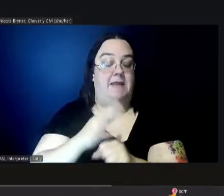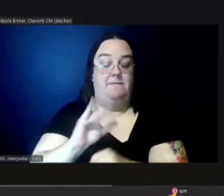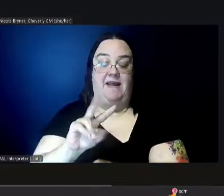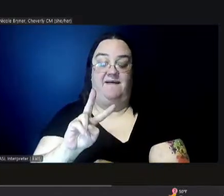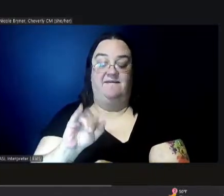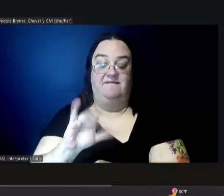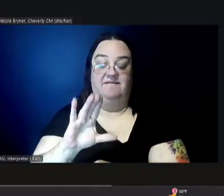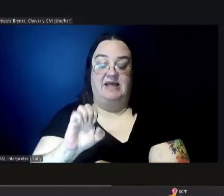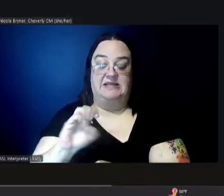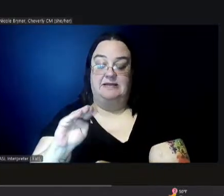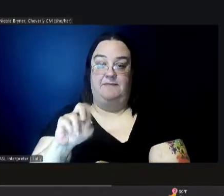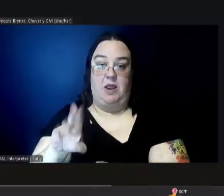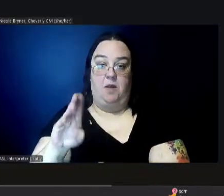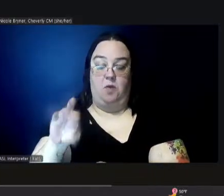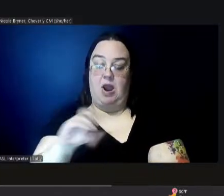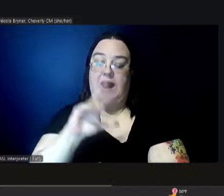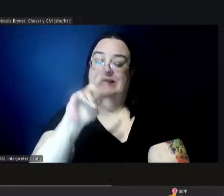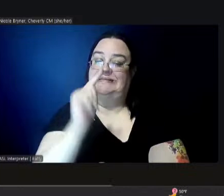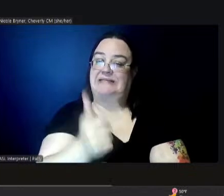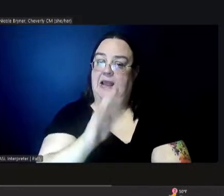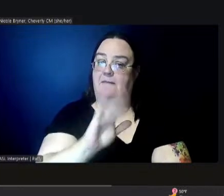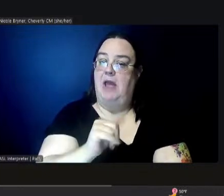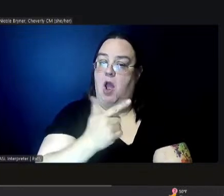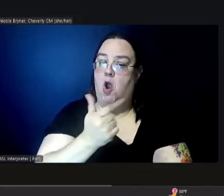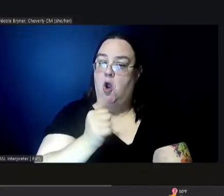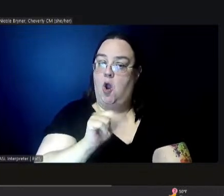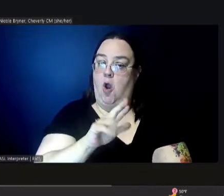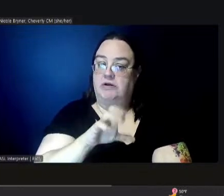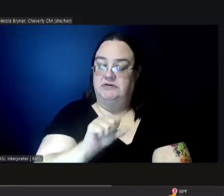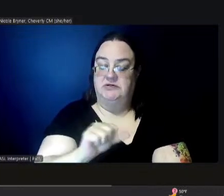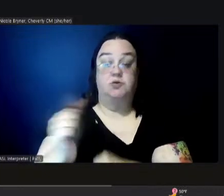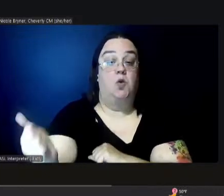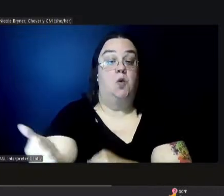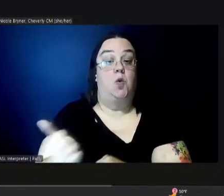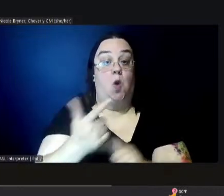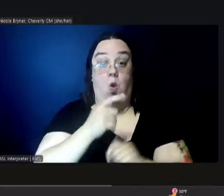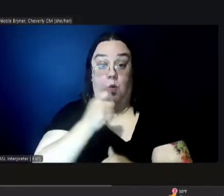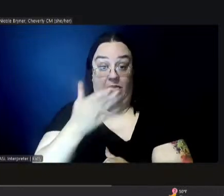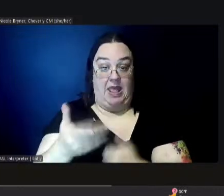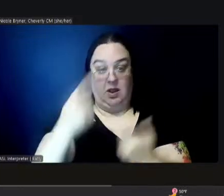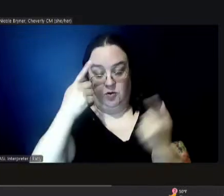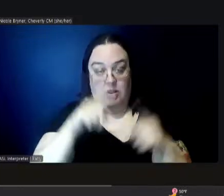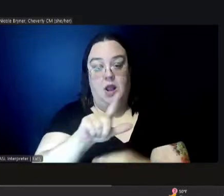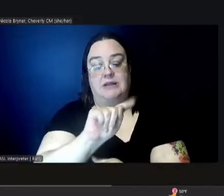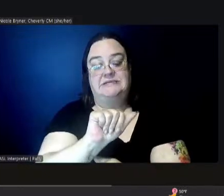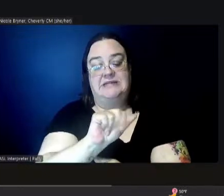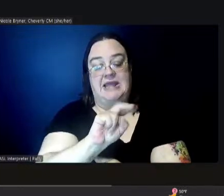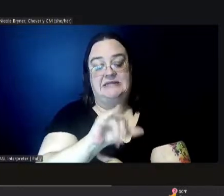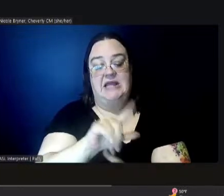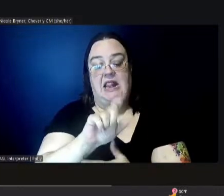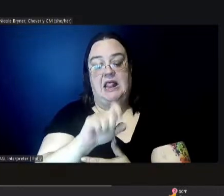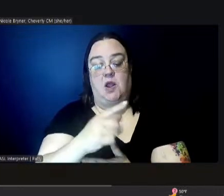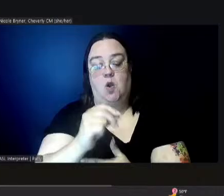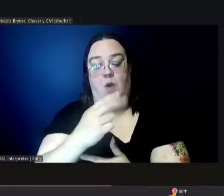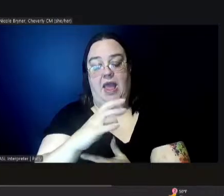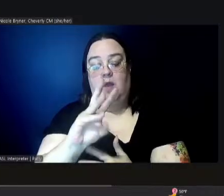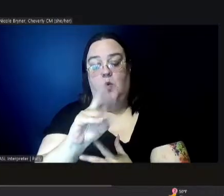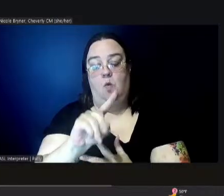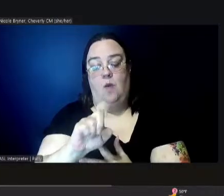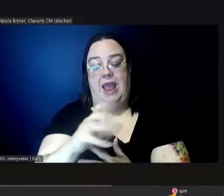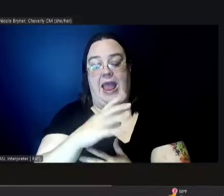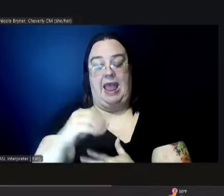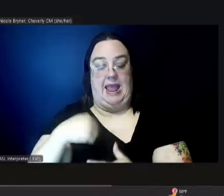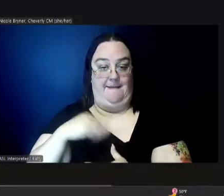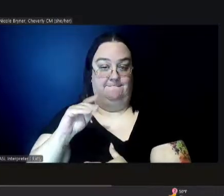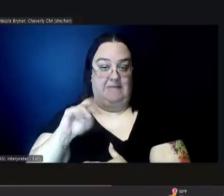by Councilmember Garces. The vote was unanimous by those present, Tansey, LaGloahec, Wade, and Mayor Watson,